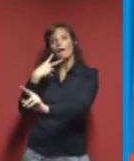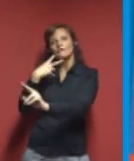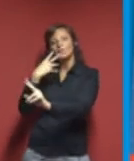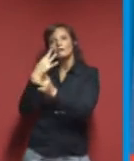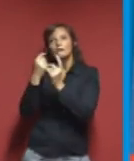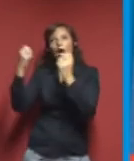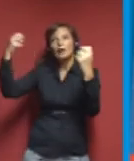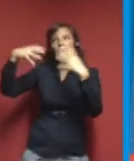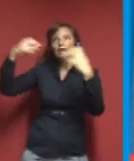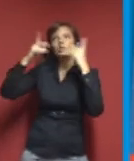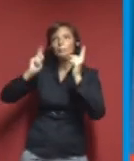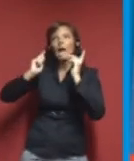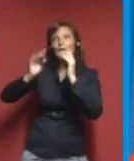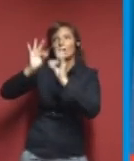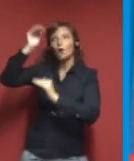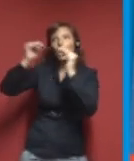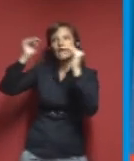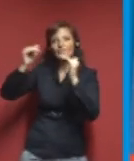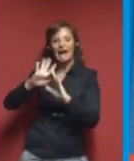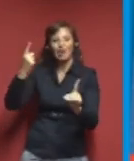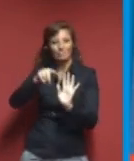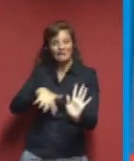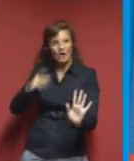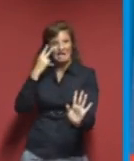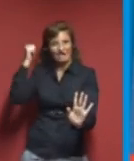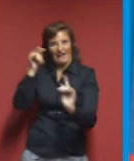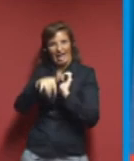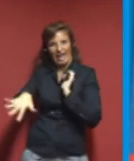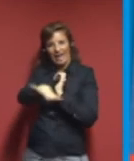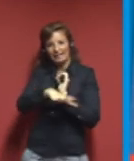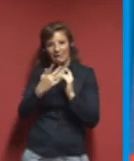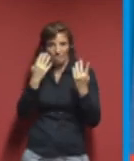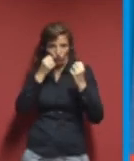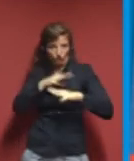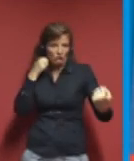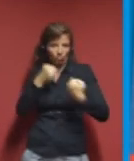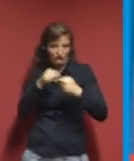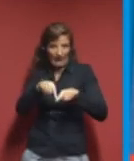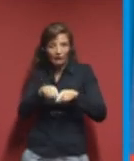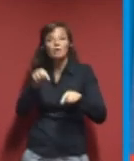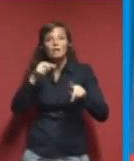took place. They actually have 10 million readings now. I need to update this map.